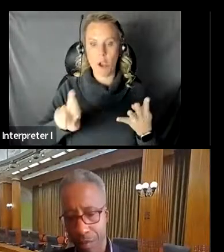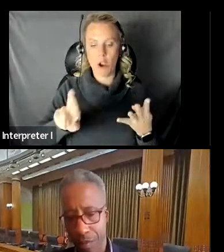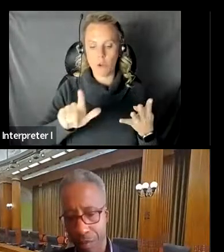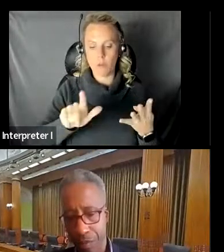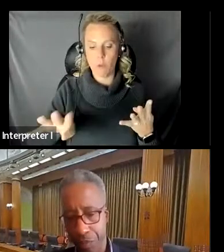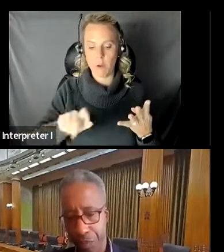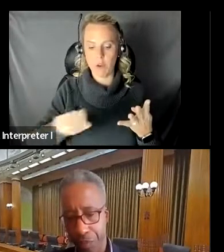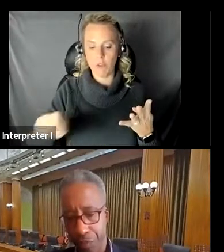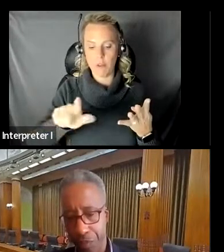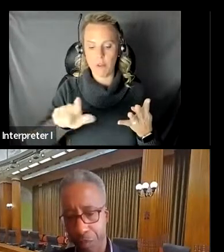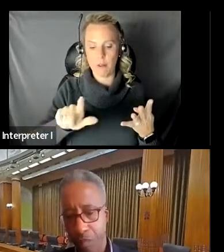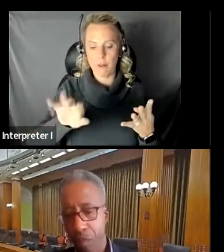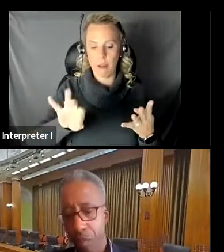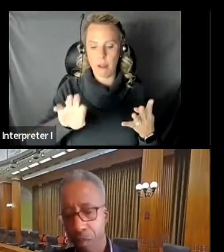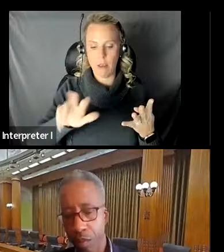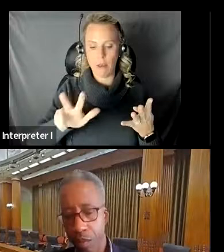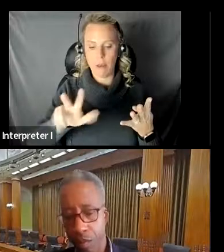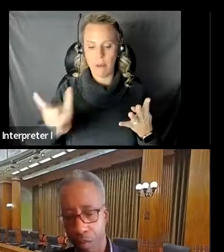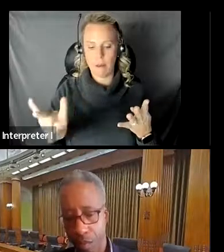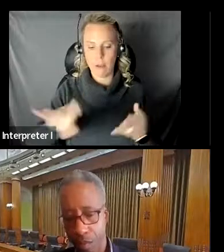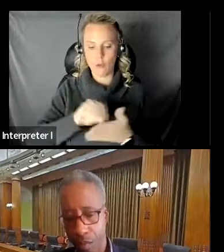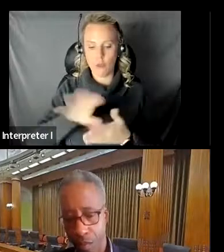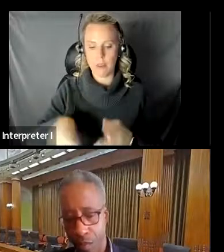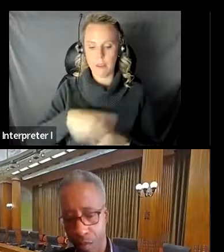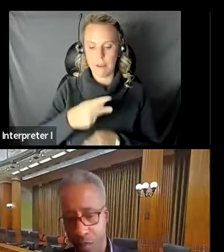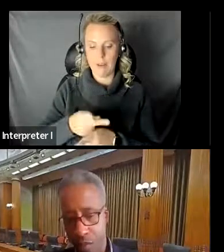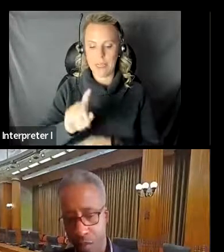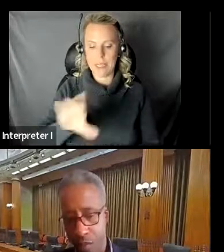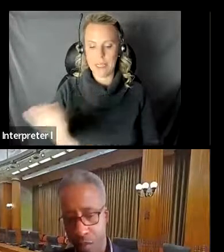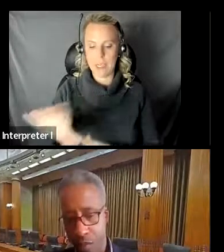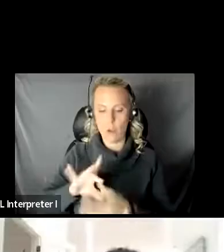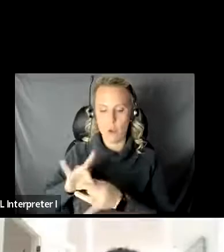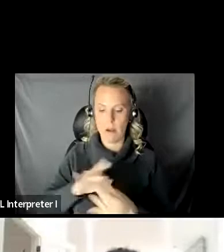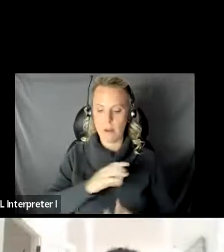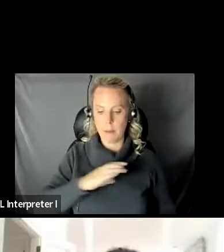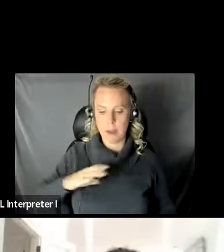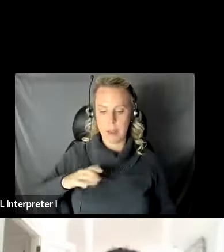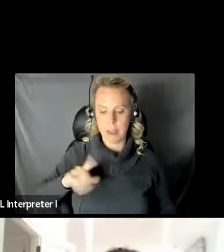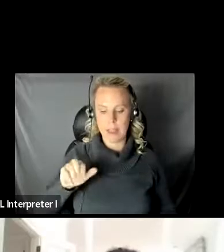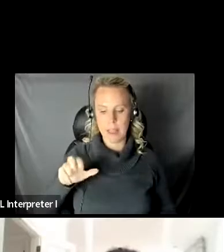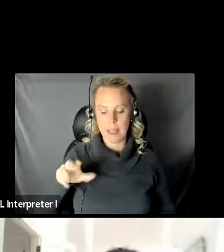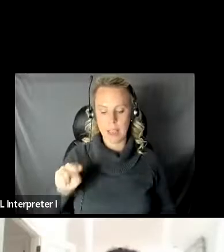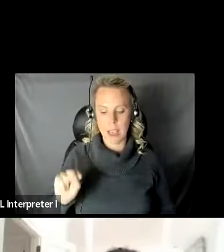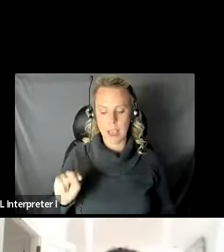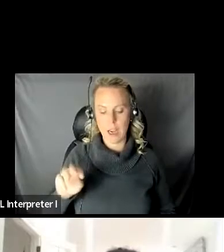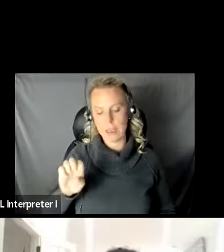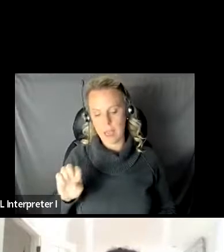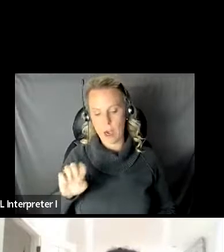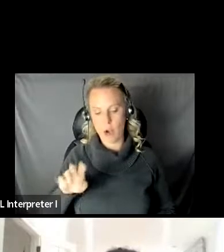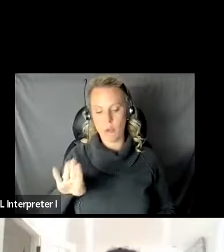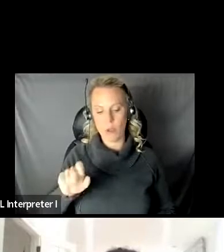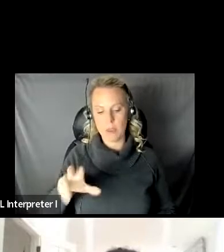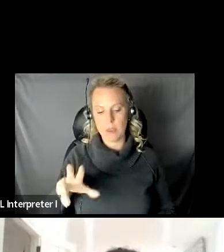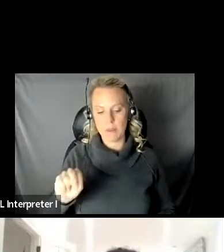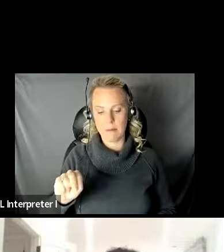students in the care of DC Coordinating Committee, Claire Blumenson, confirmation resolution of 2022.